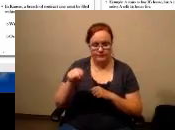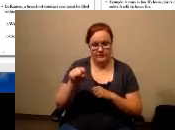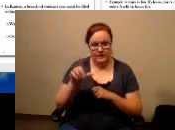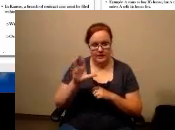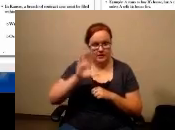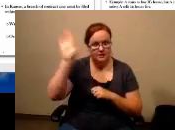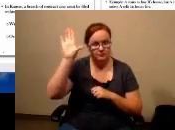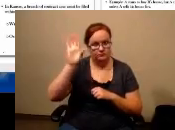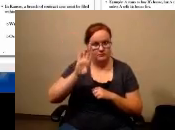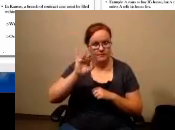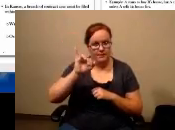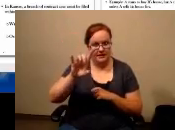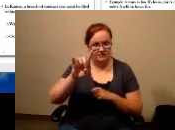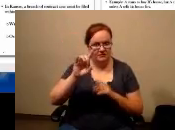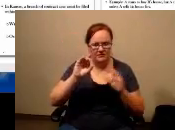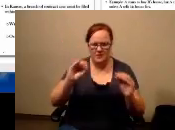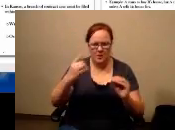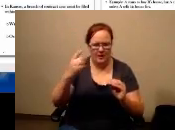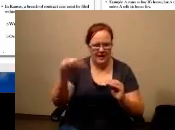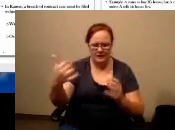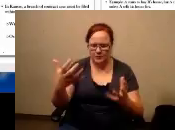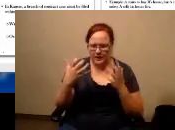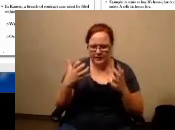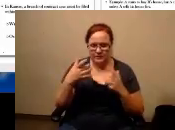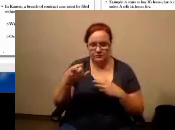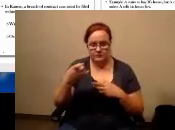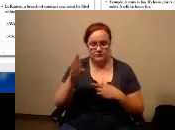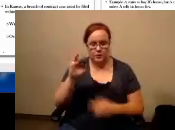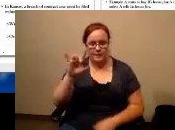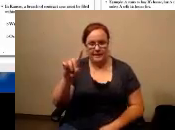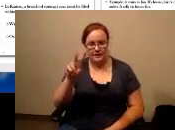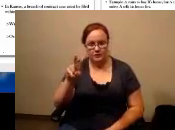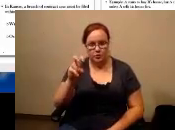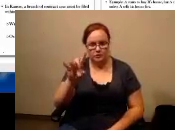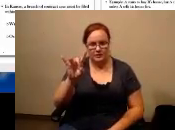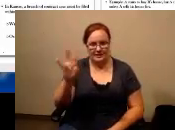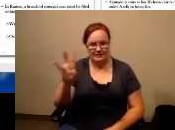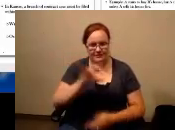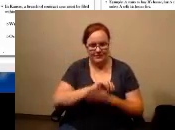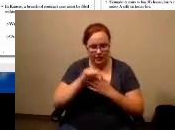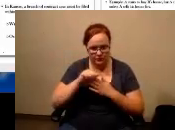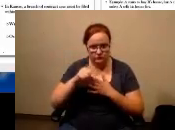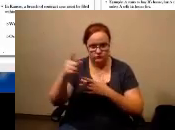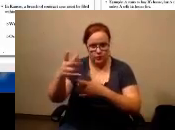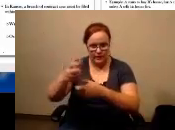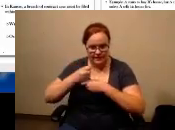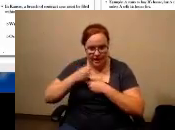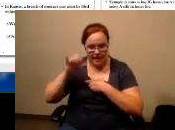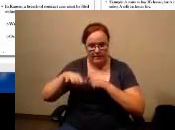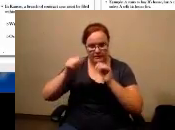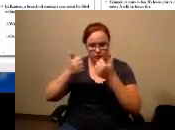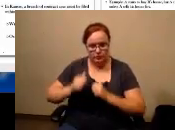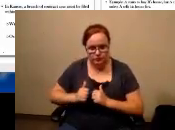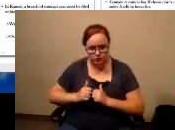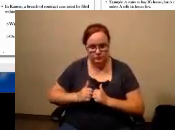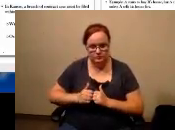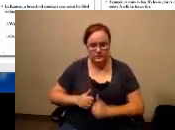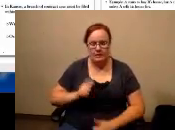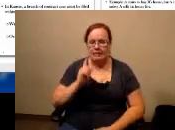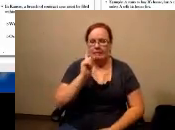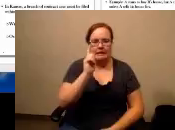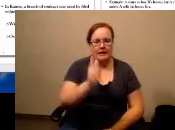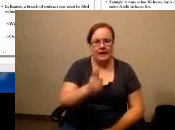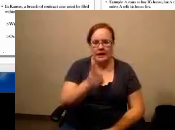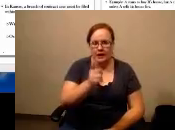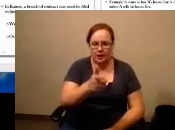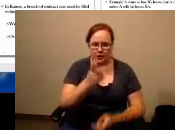he got the bid. Nobody else wanted it, so his bid was $287. He got the sculpture. Well, later, it somehow came